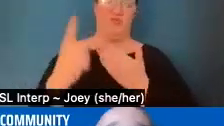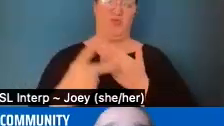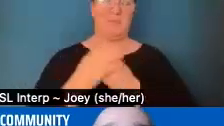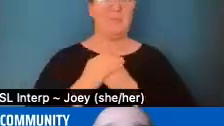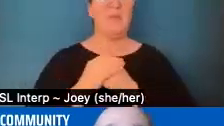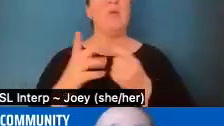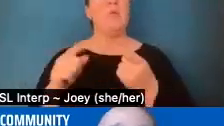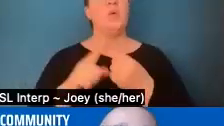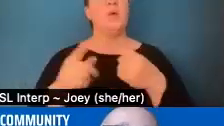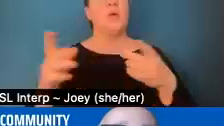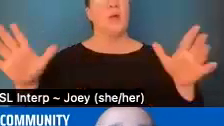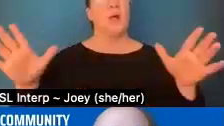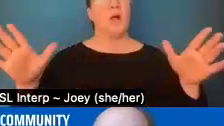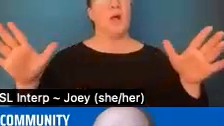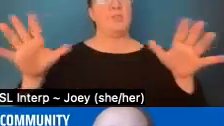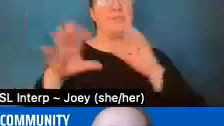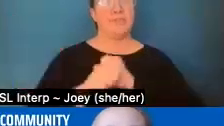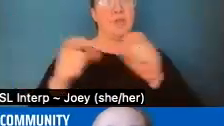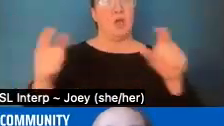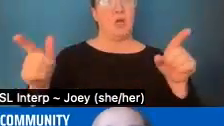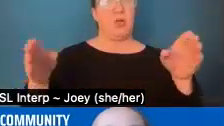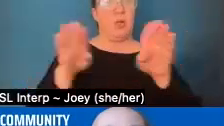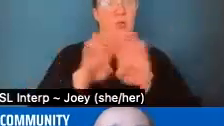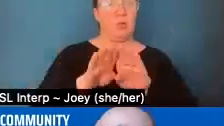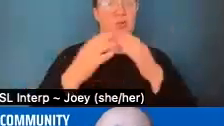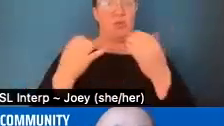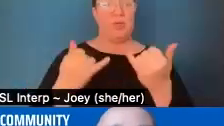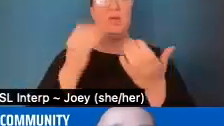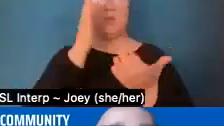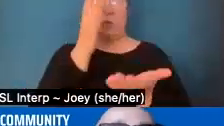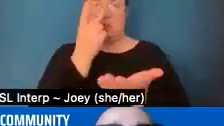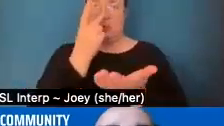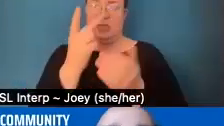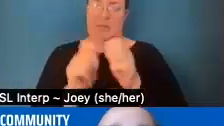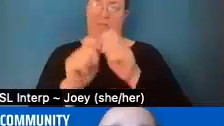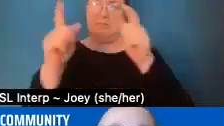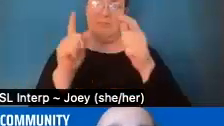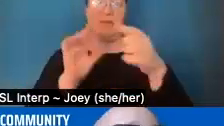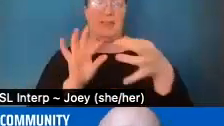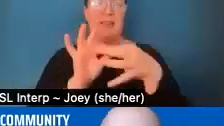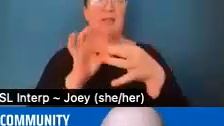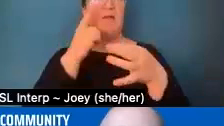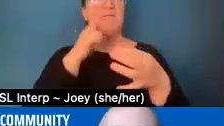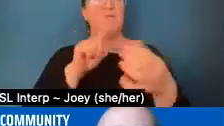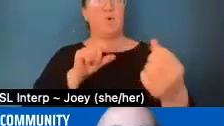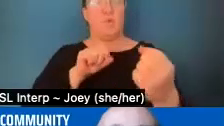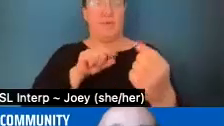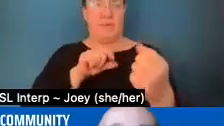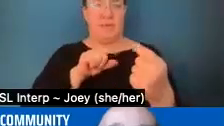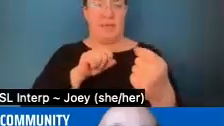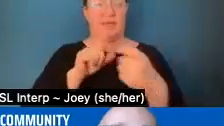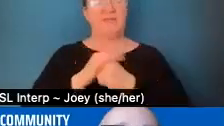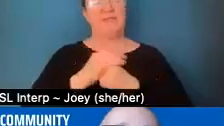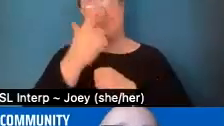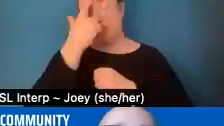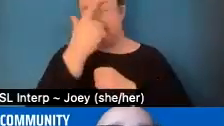see a link to a feedback survey on today's website or on today's webinar. It's fully optional, but